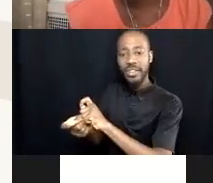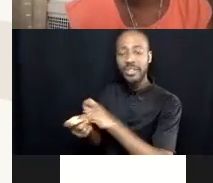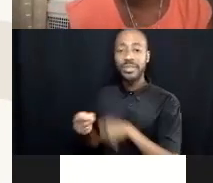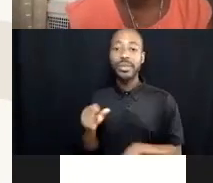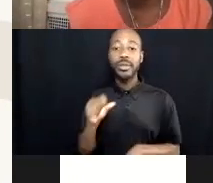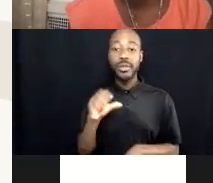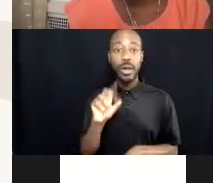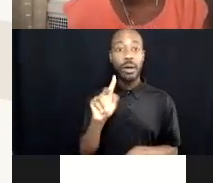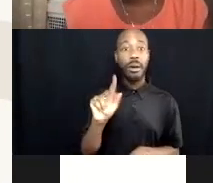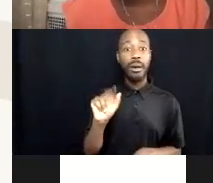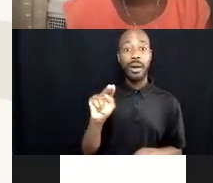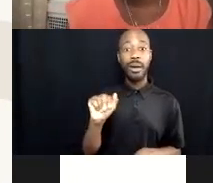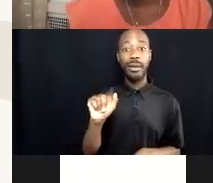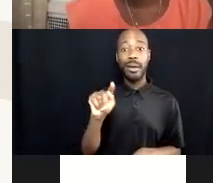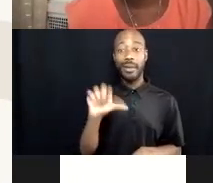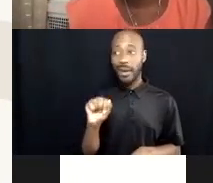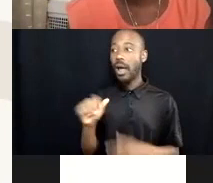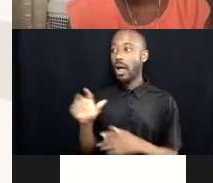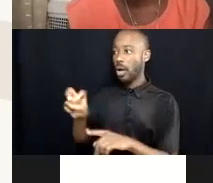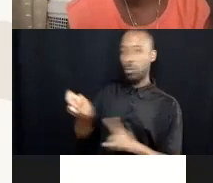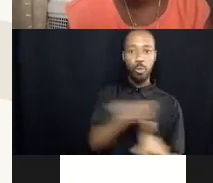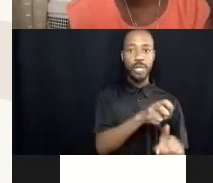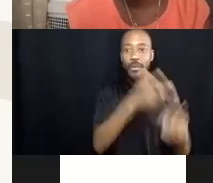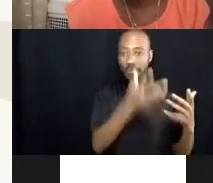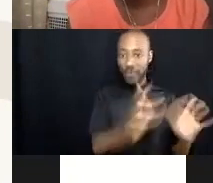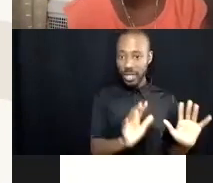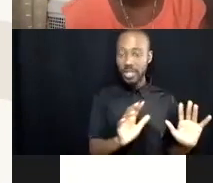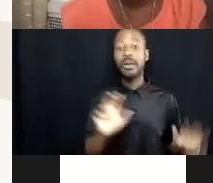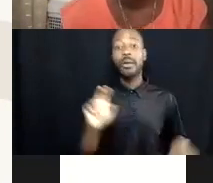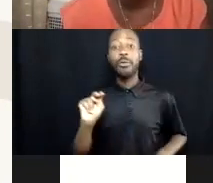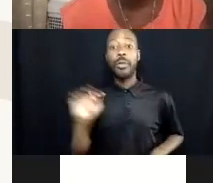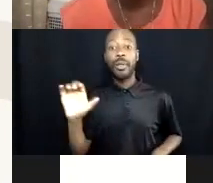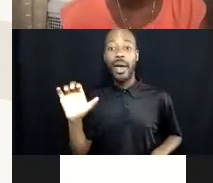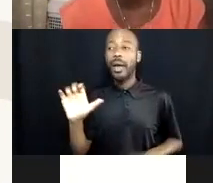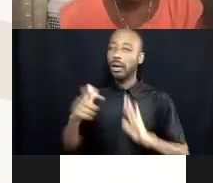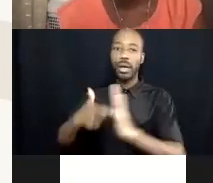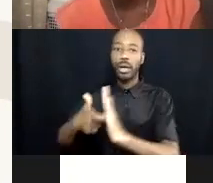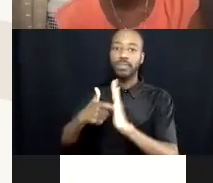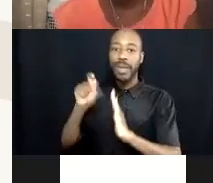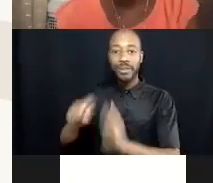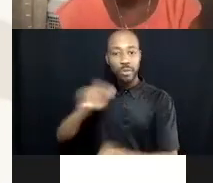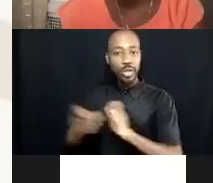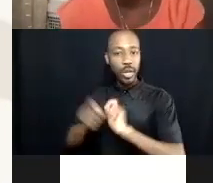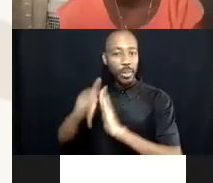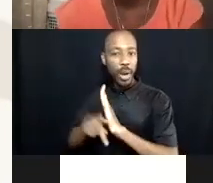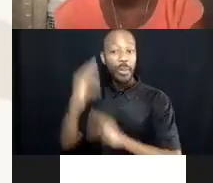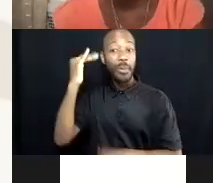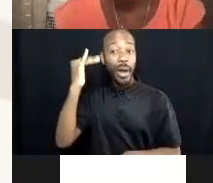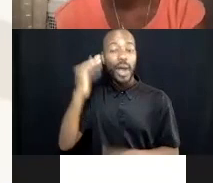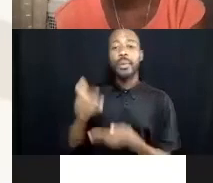Kanataka was able to be transferred, North Carolina actually had to change the policy to make that happen, because before